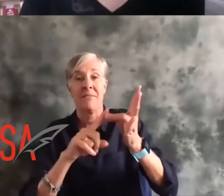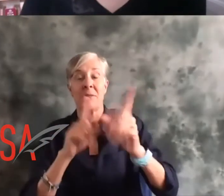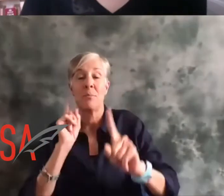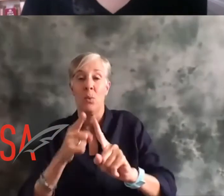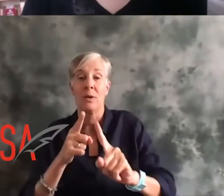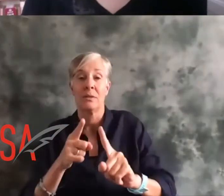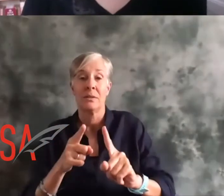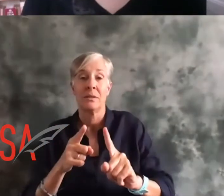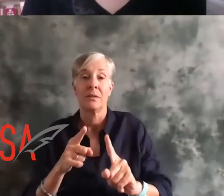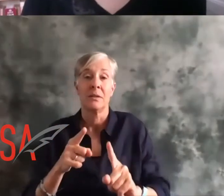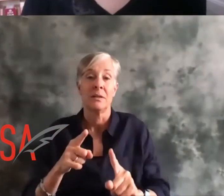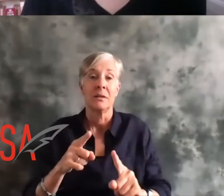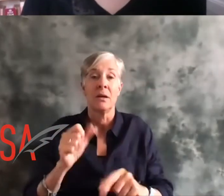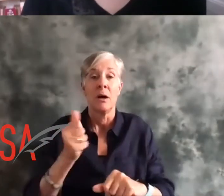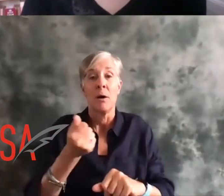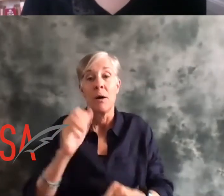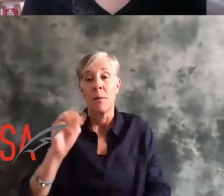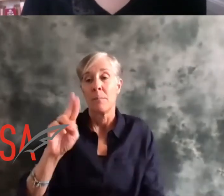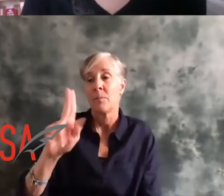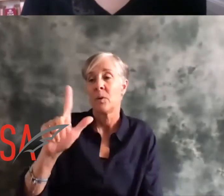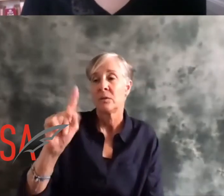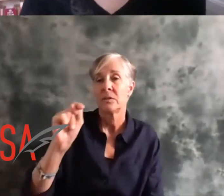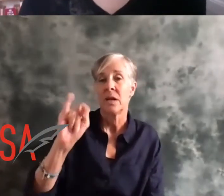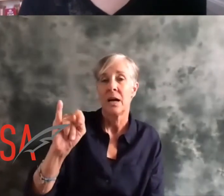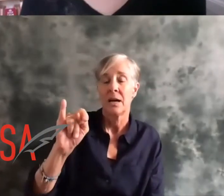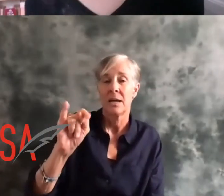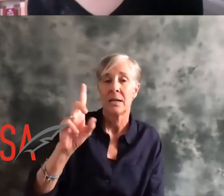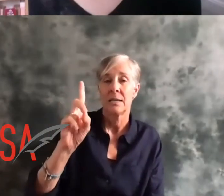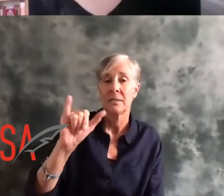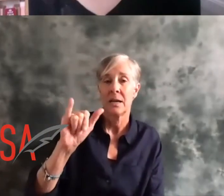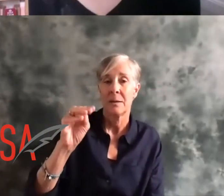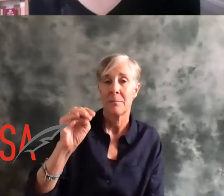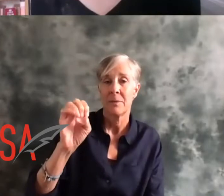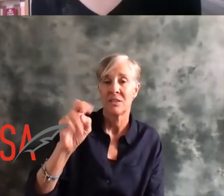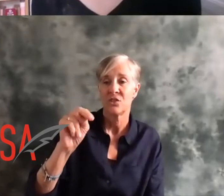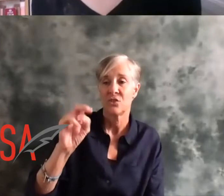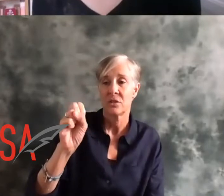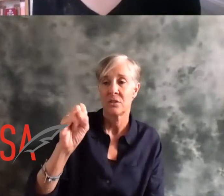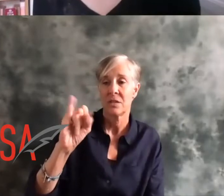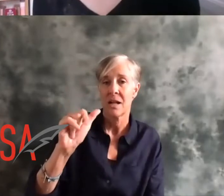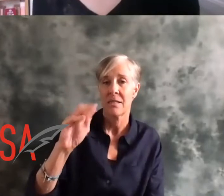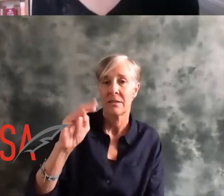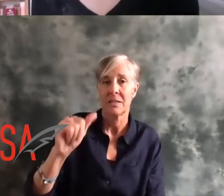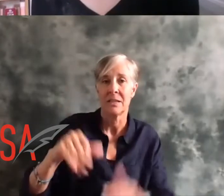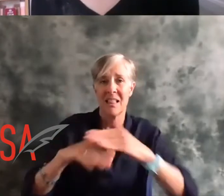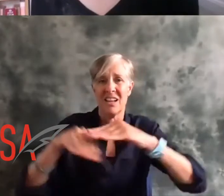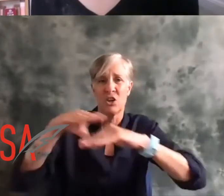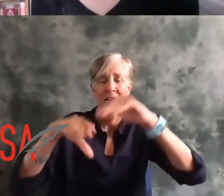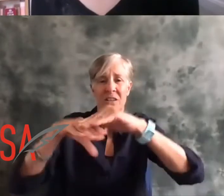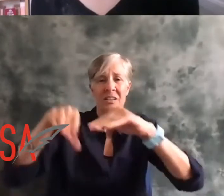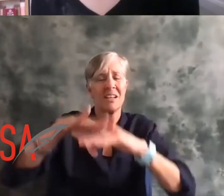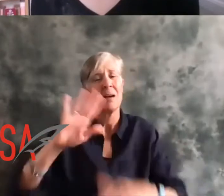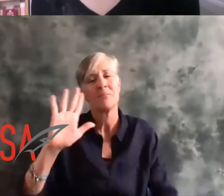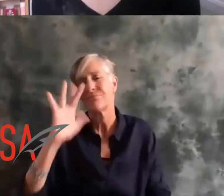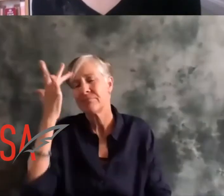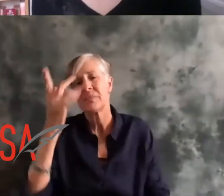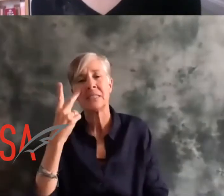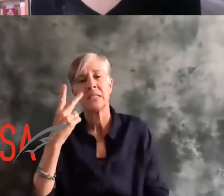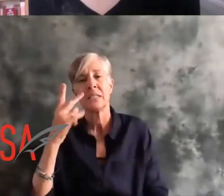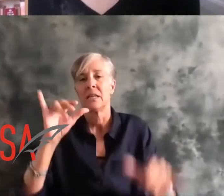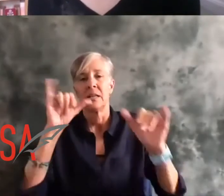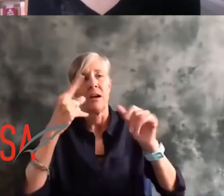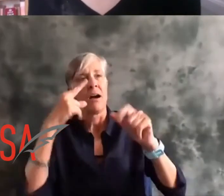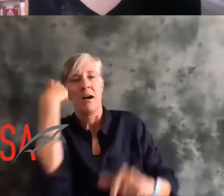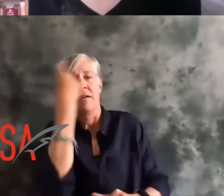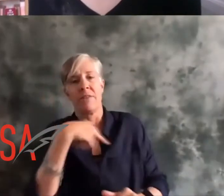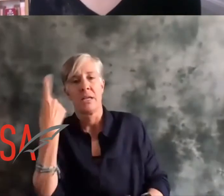that multidimensionality. Because frankly, for me personally, I'm tired of seeing like a certain face, and all they do is they